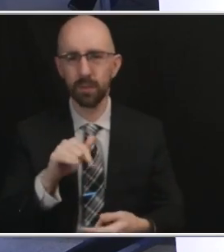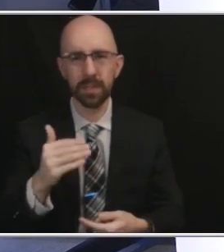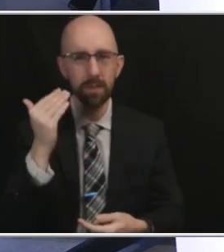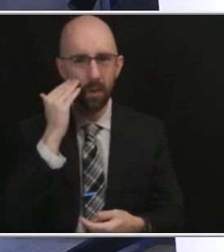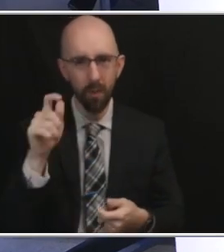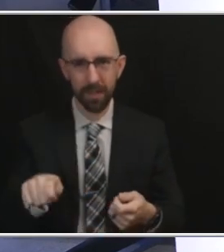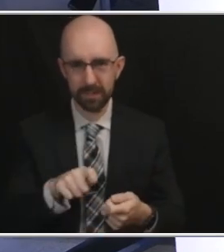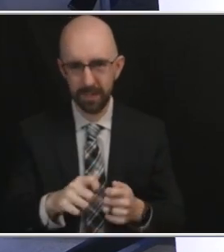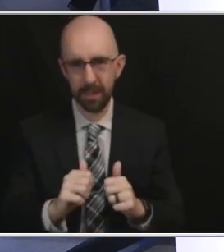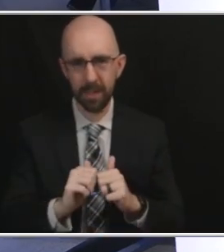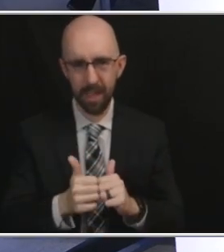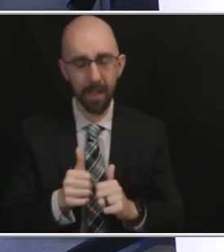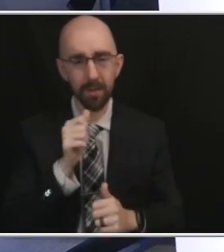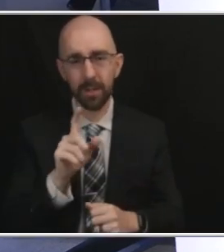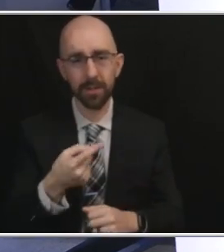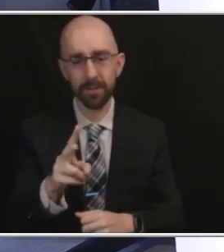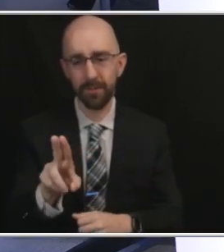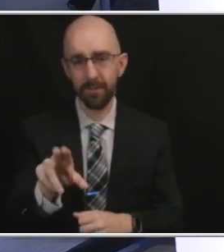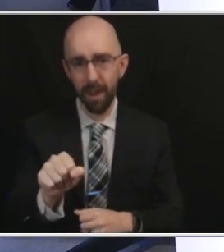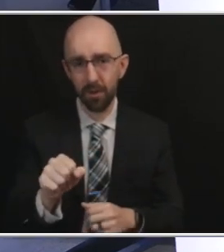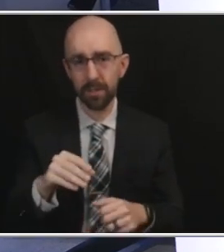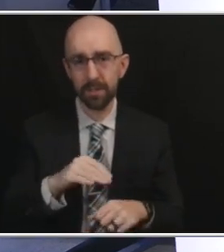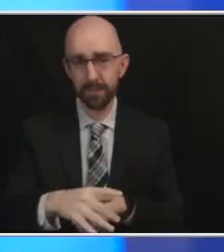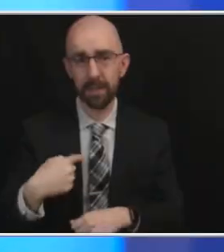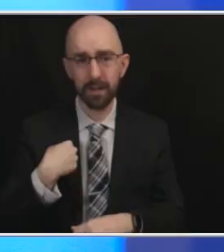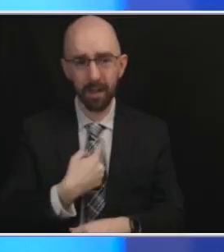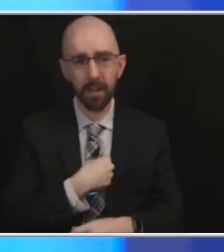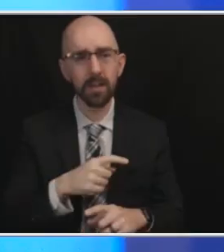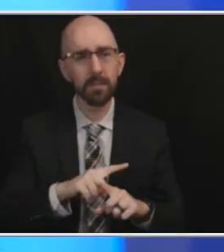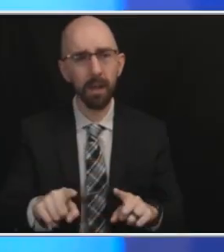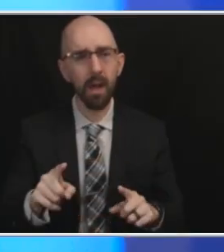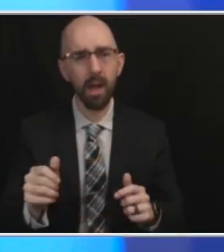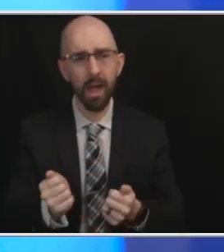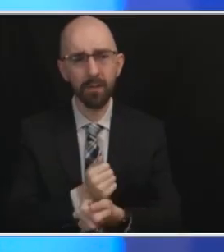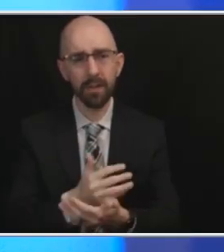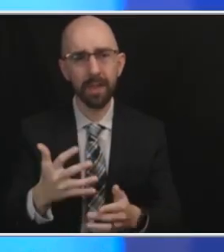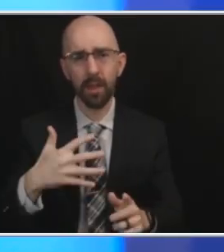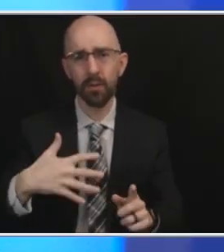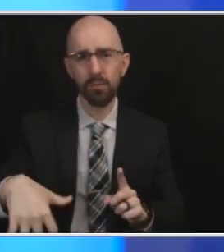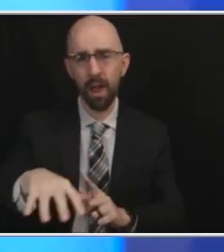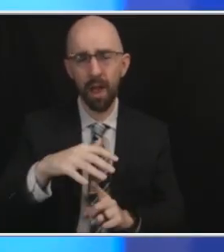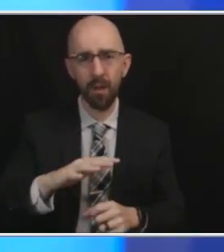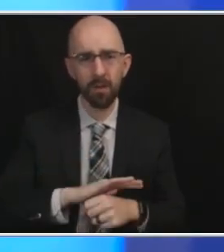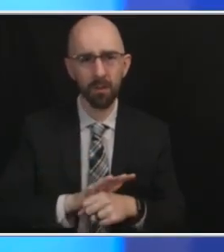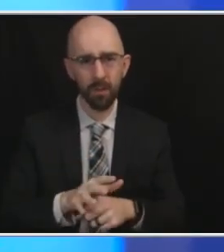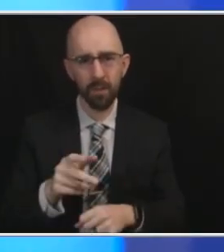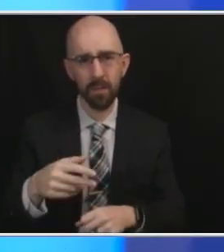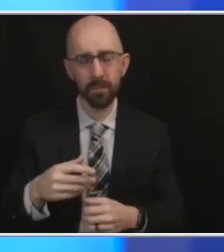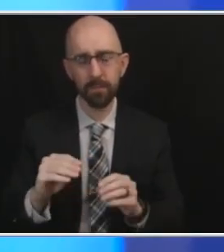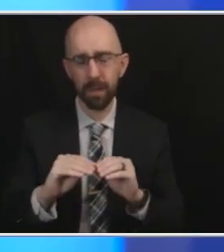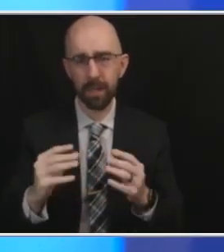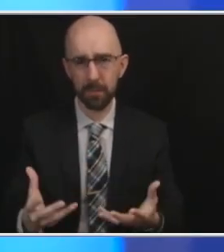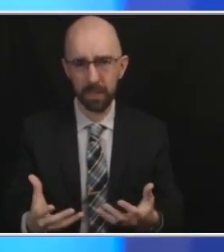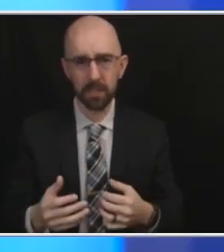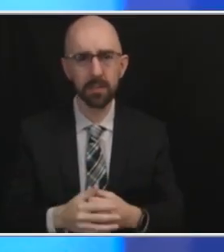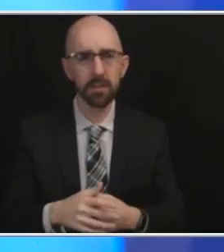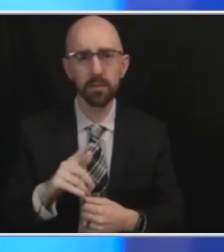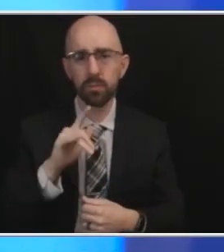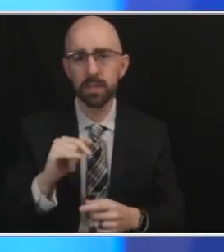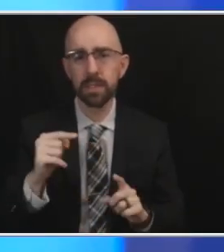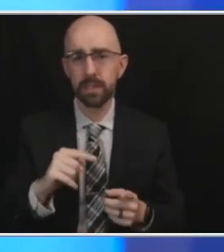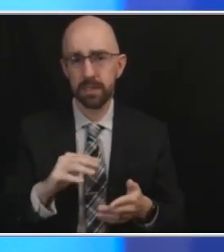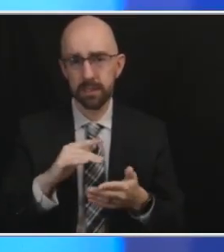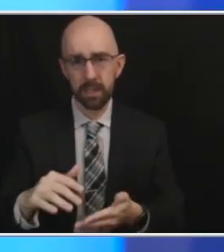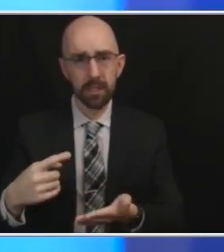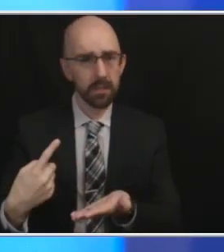not just the virus has affected us, but everything surrounding the pandemic. One of the things this study talked about was whether